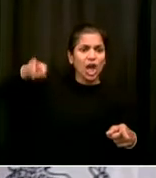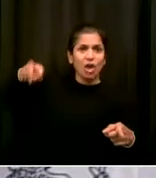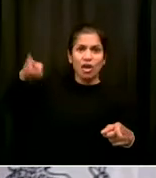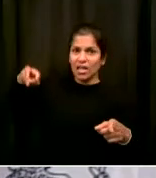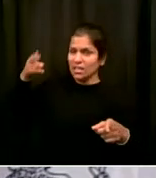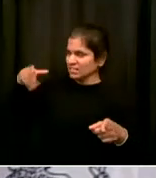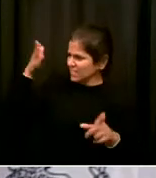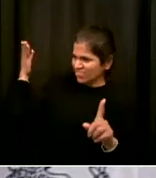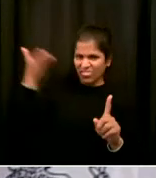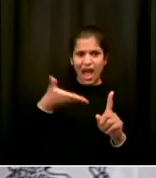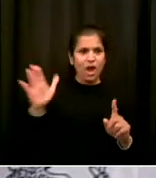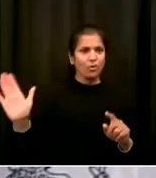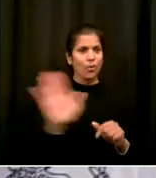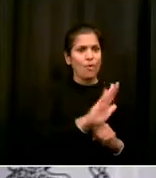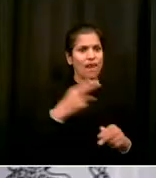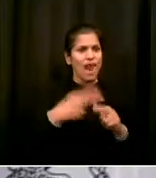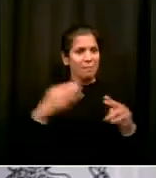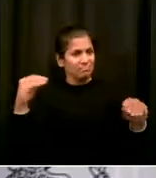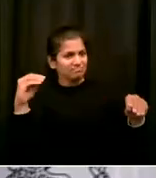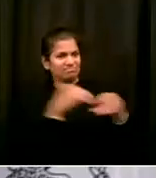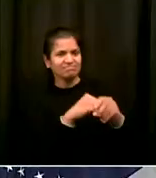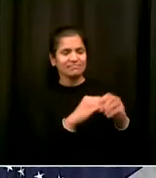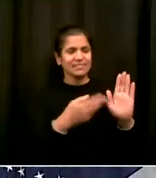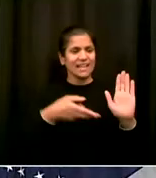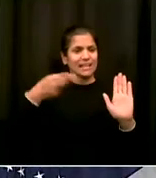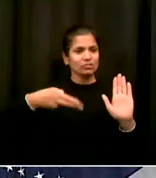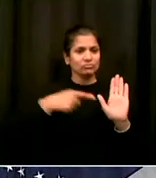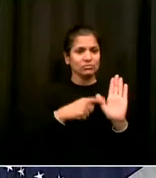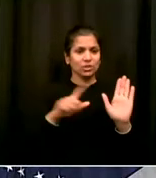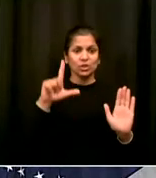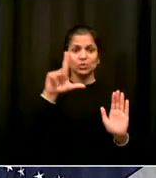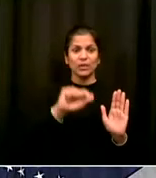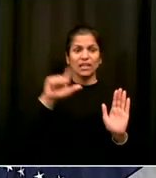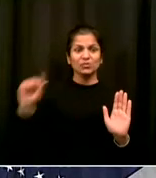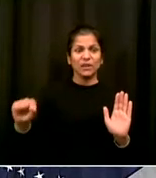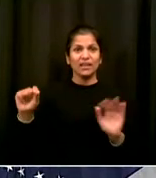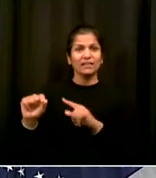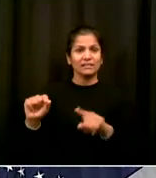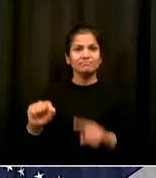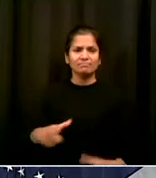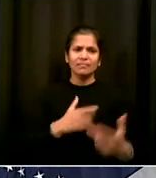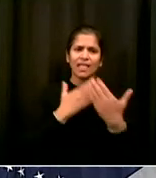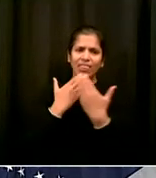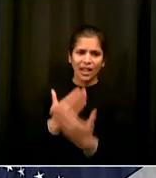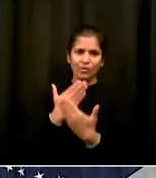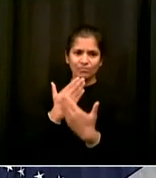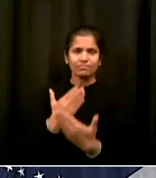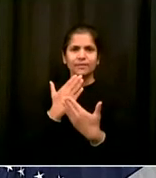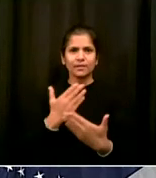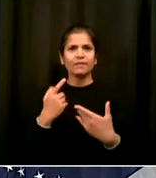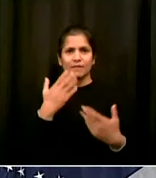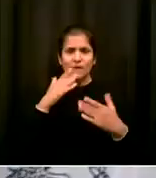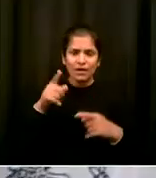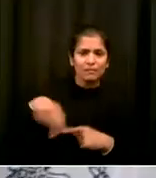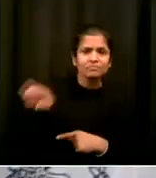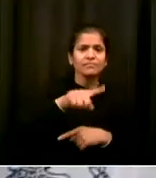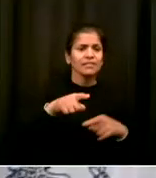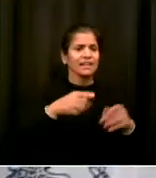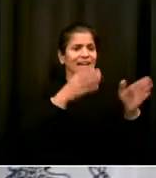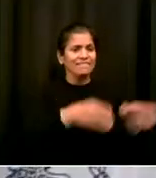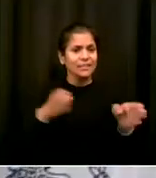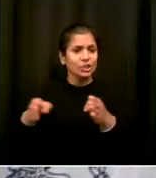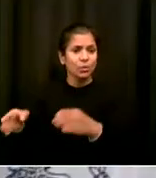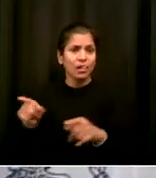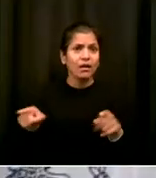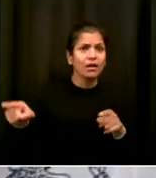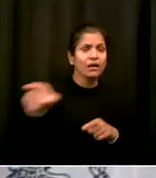and I'm thanking you. I'm thanking you as individuals, but I'm also thanking you for the amazing teams you've assembled and the amazing work you've all done. And